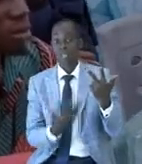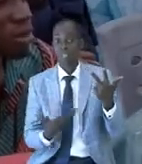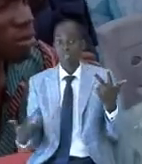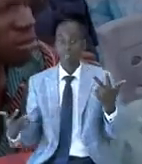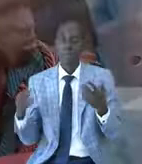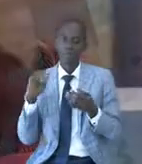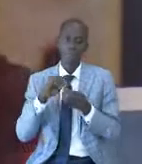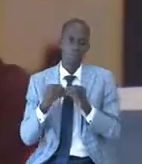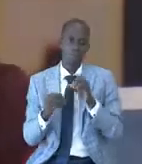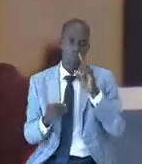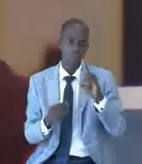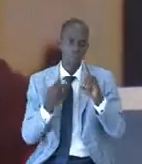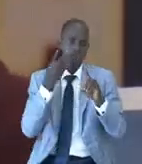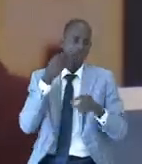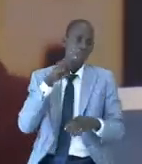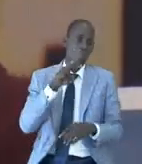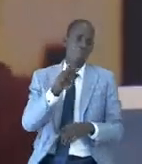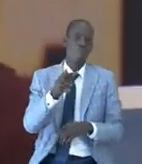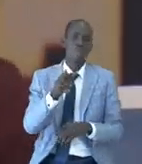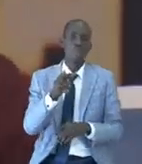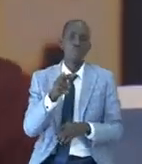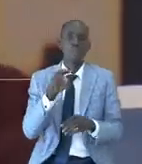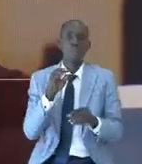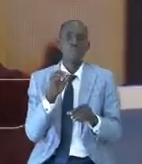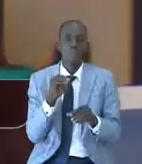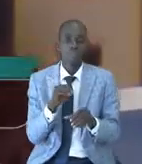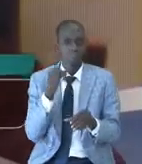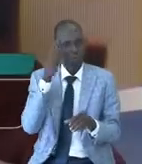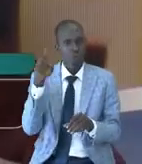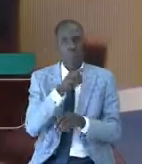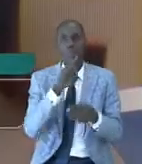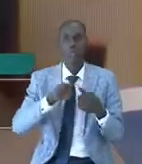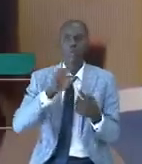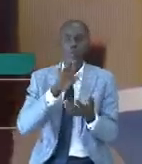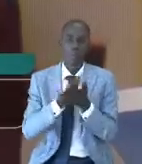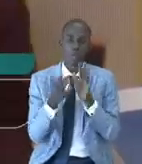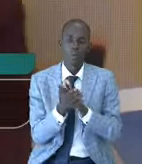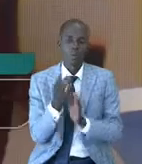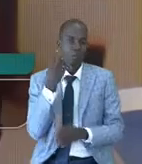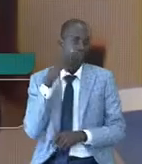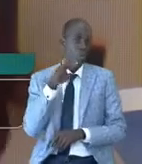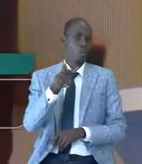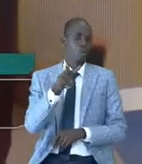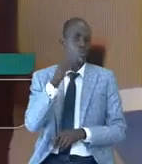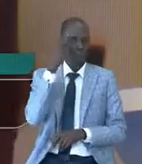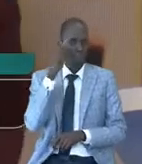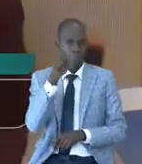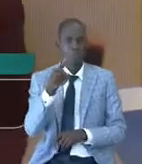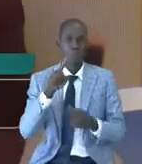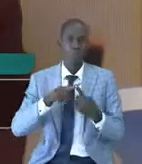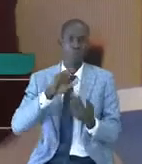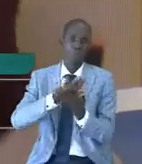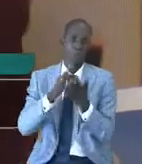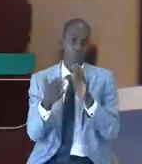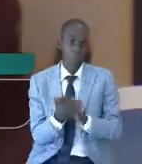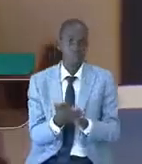one, behold in order to become. Behold in order to